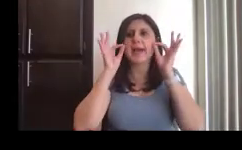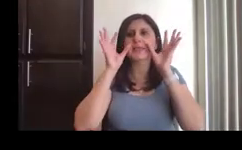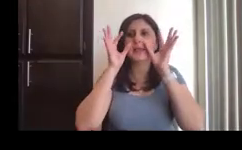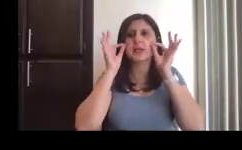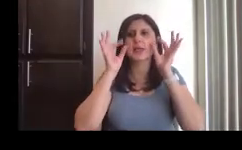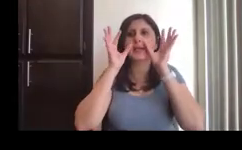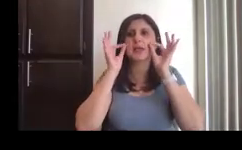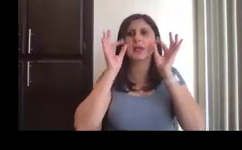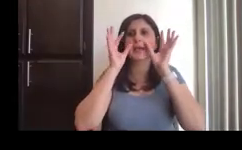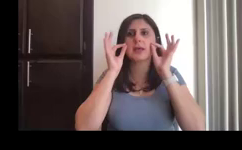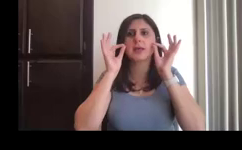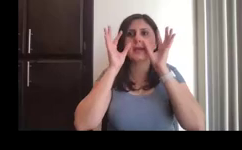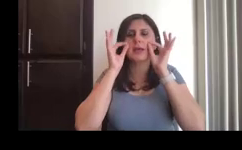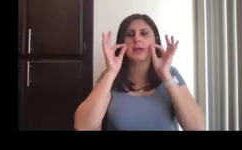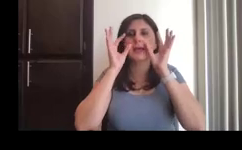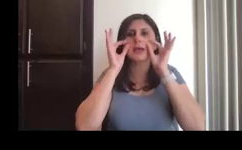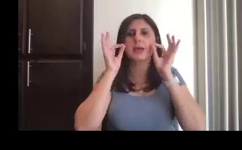so cat,